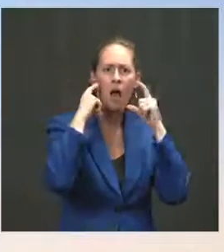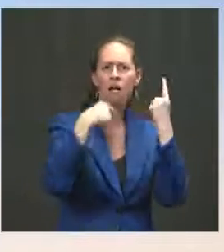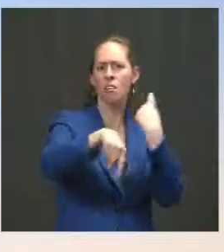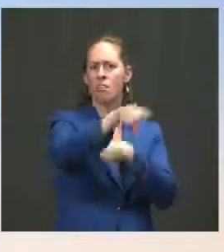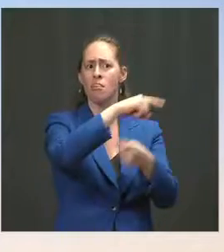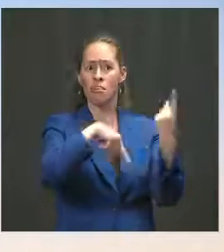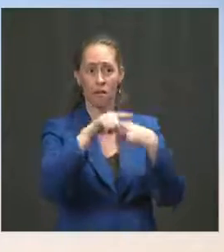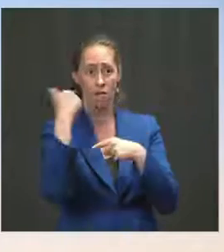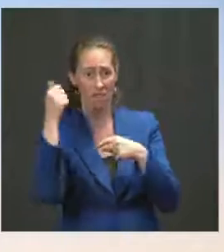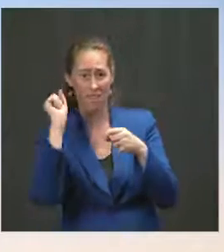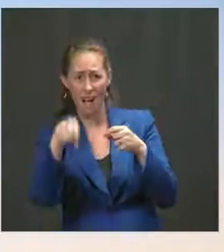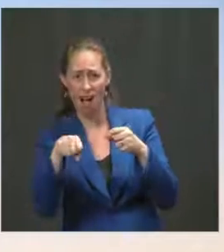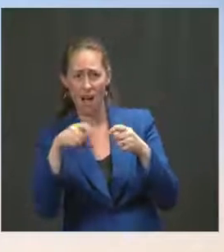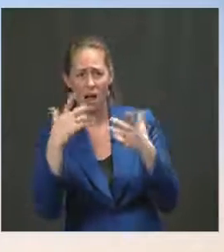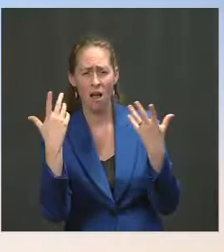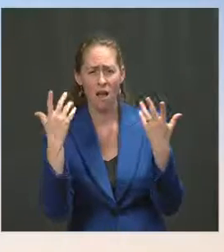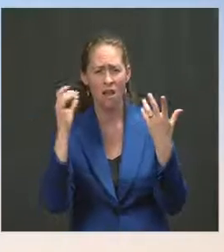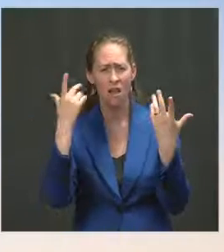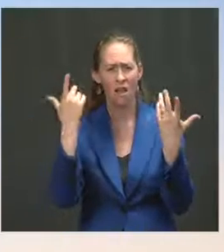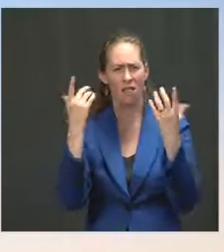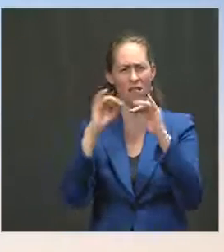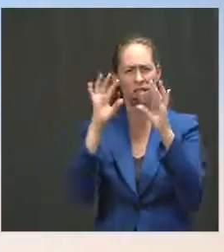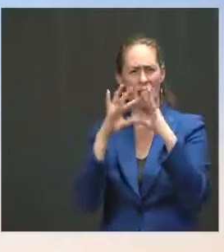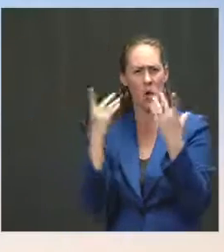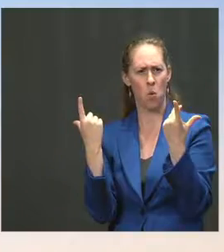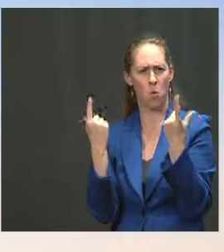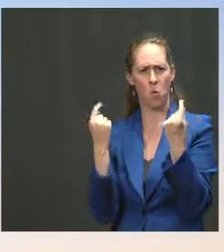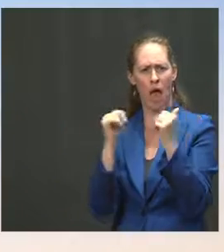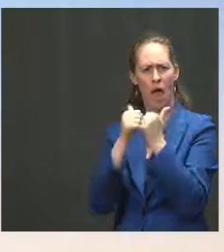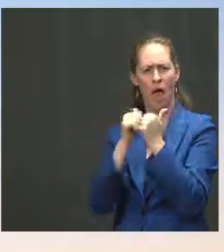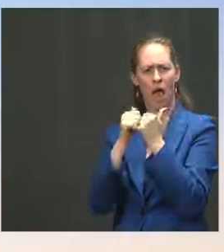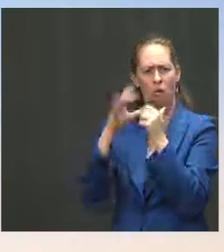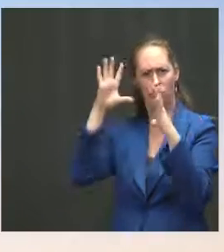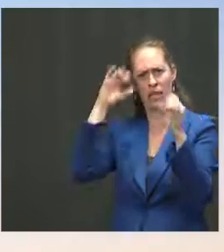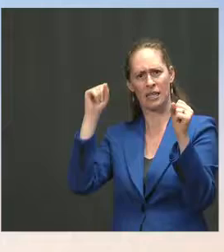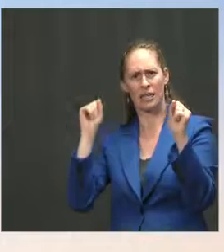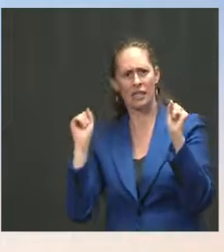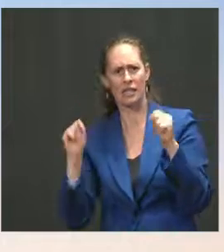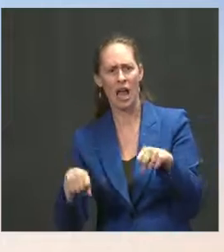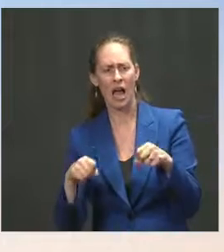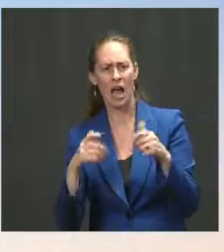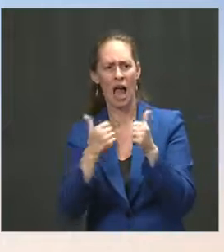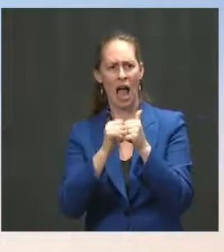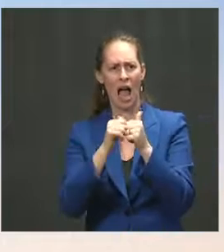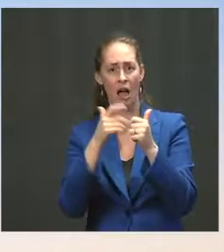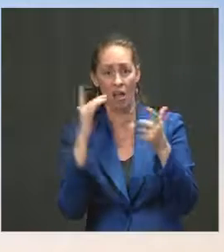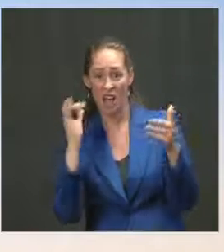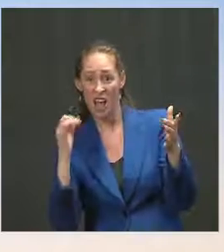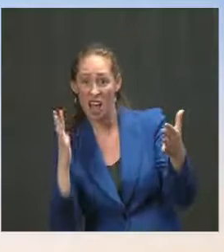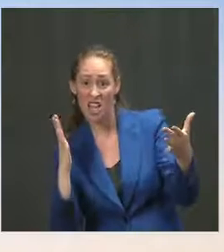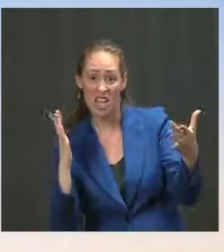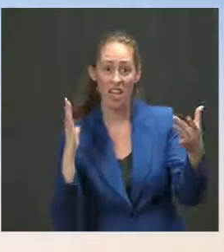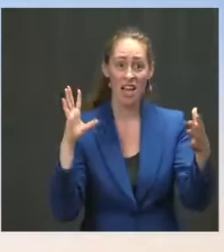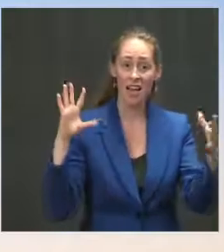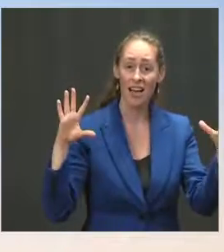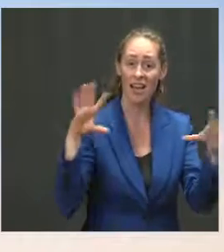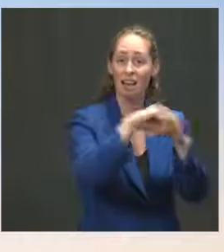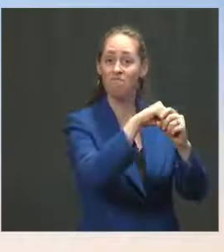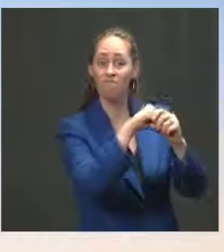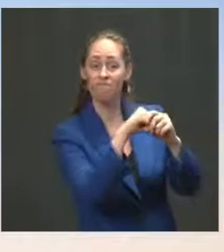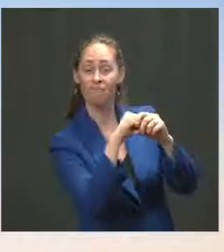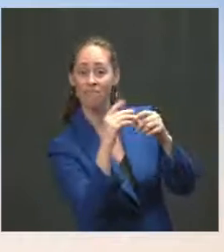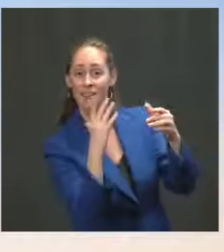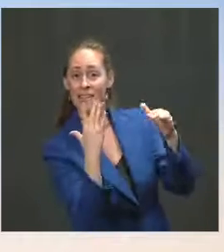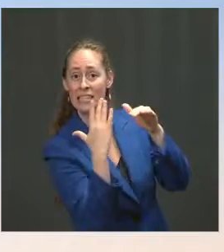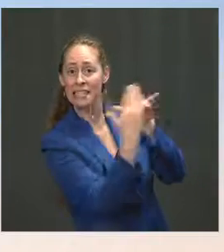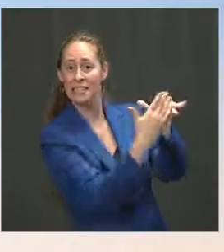clarity on what the president meant and any avenues that the administration is exploring to intervene in states? Sure. What he was speaking about, and I think he gave a little bit of context